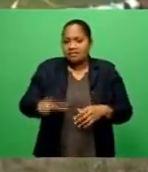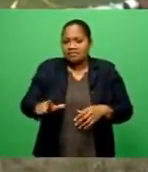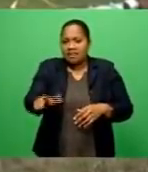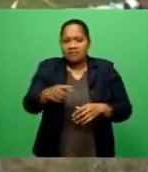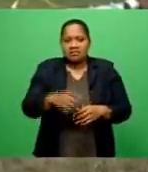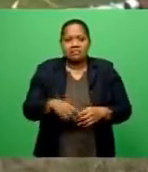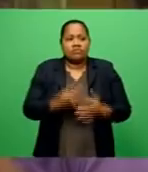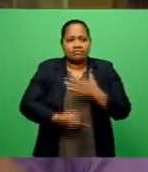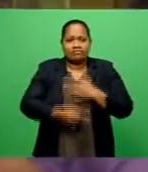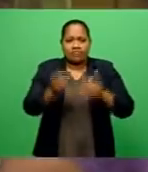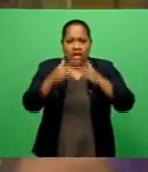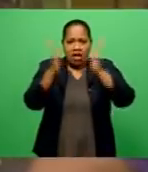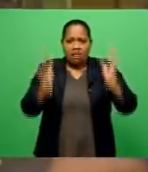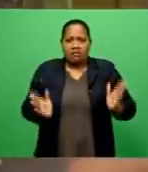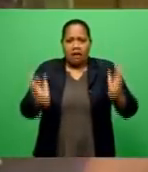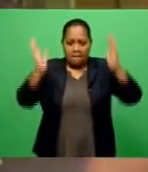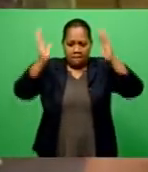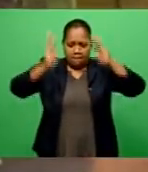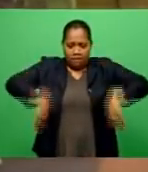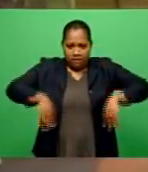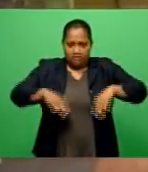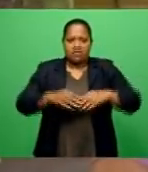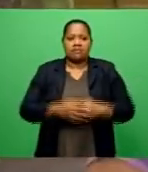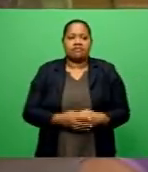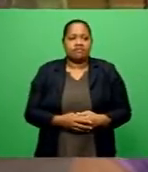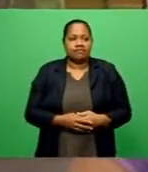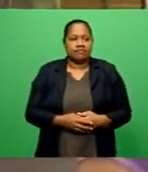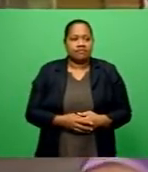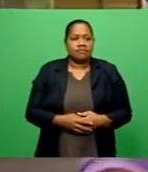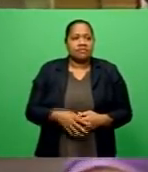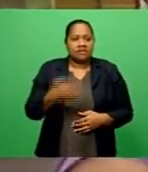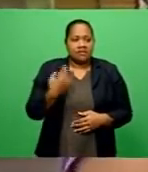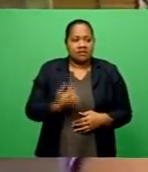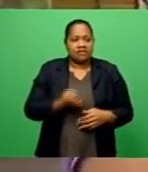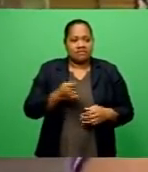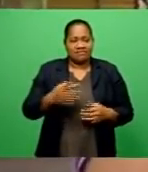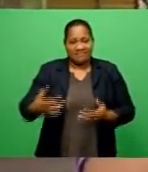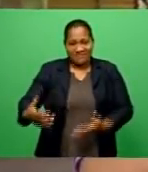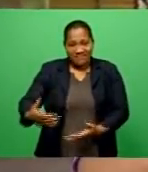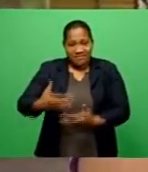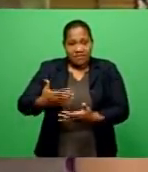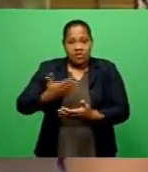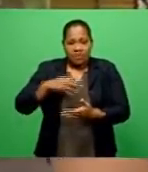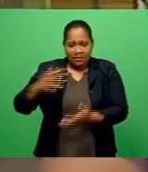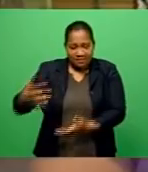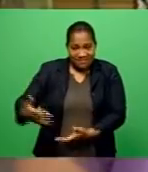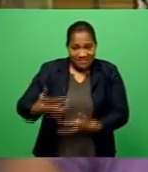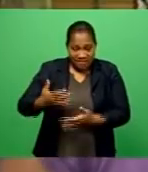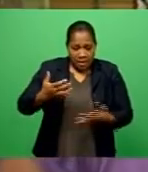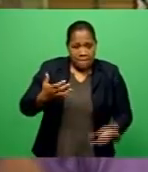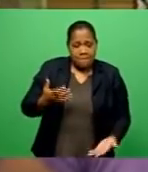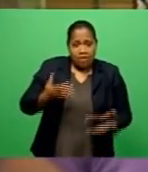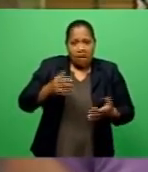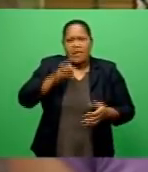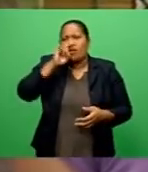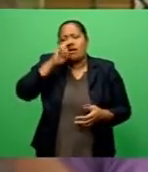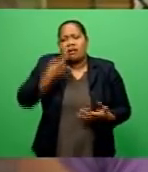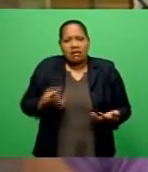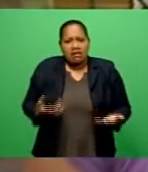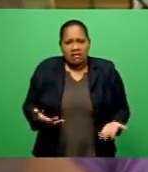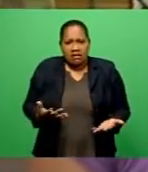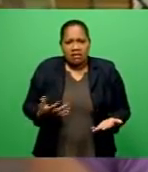last night. I just hold this one and the small one and want to lift the board up, but we can't.